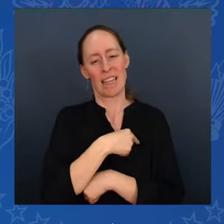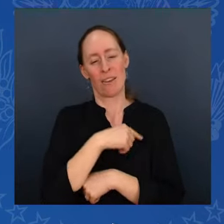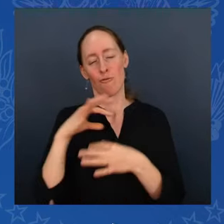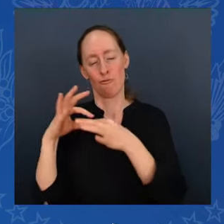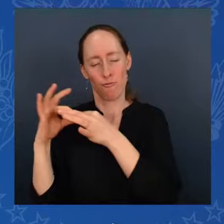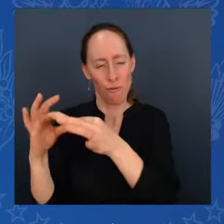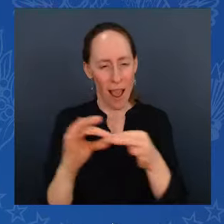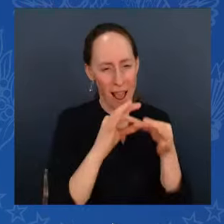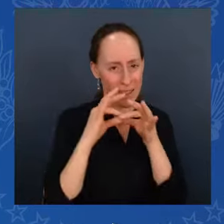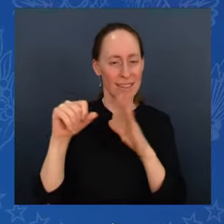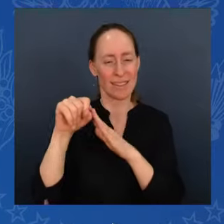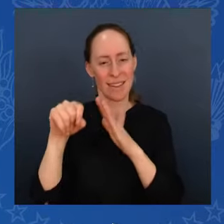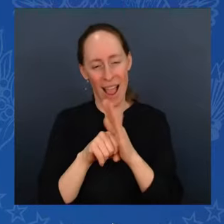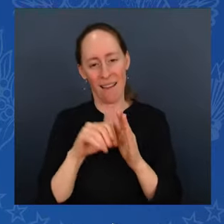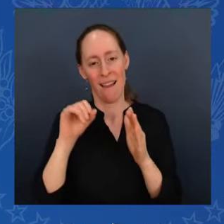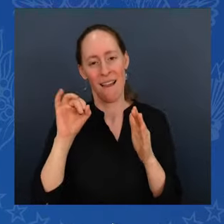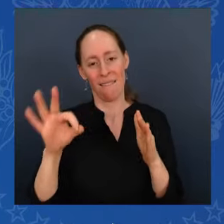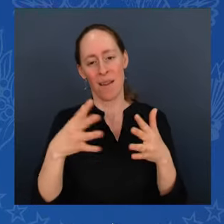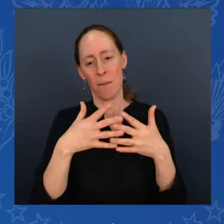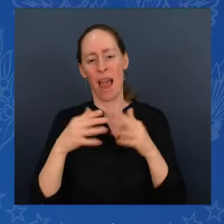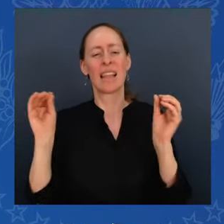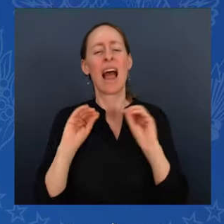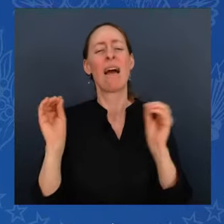do it together. Nothing, nothing, nothing.